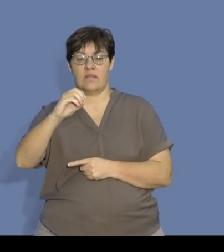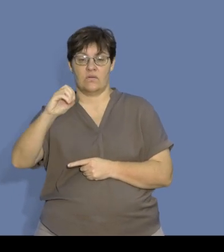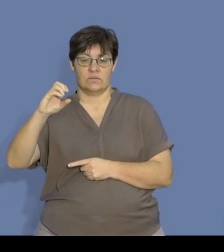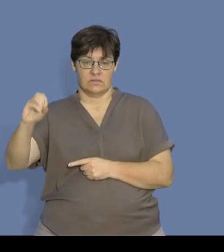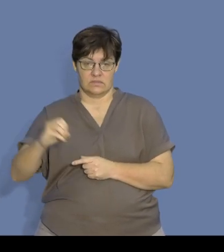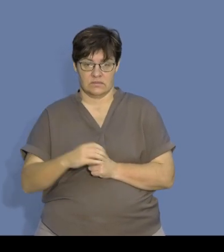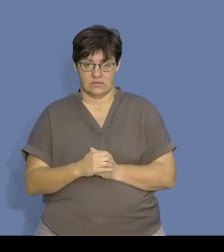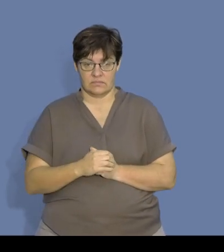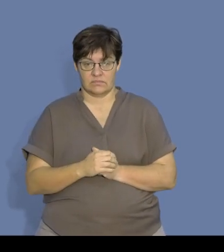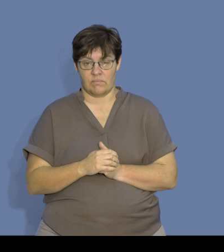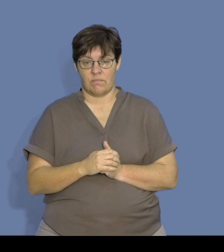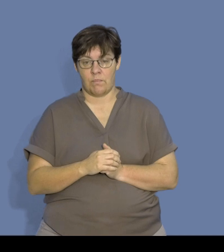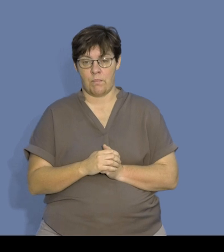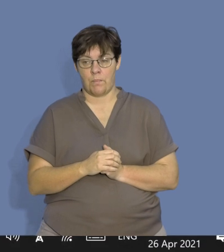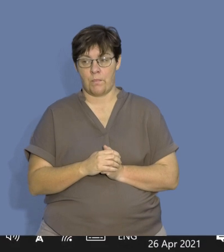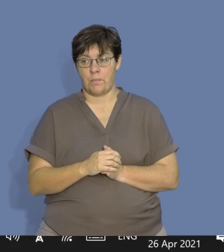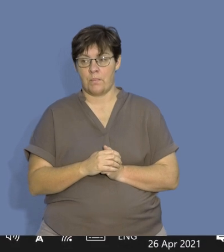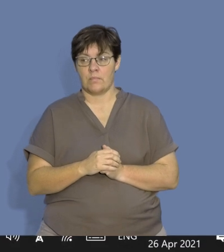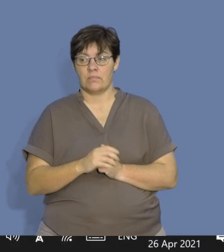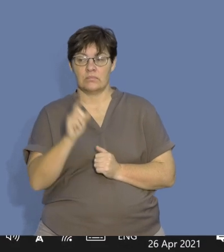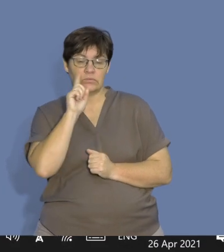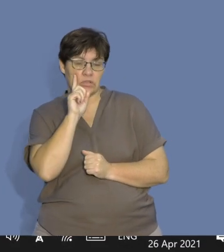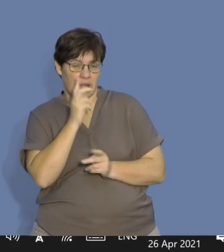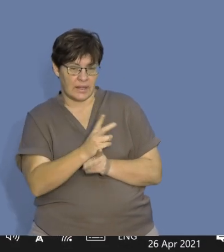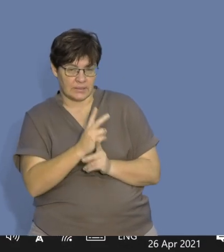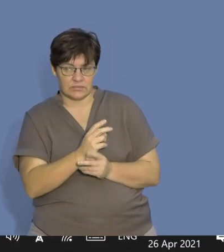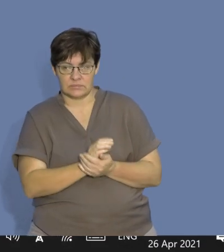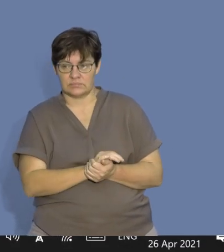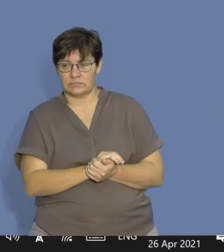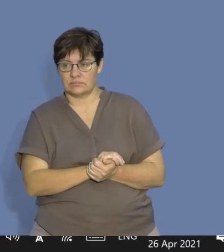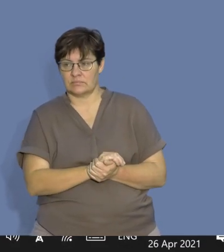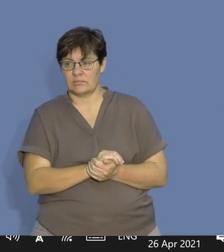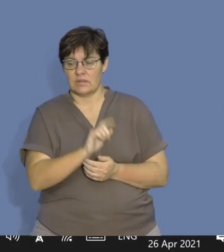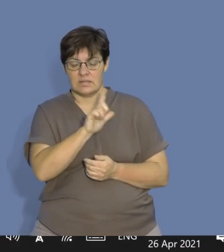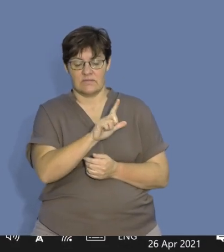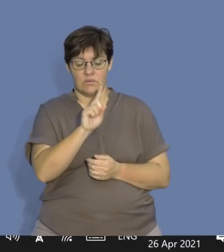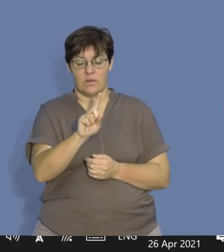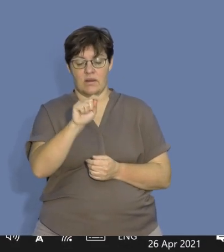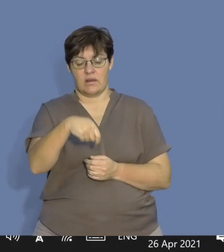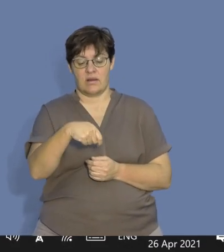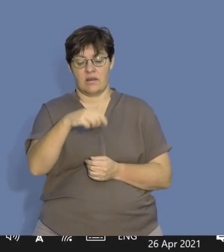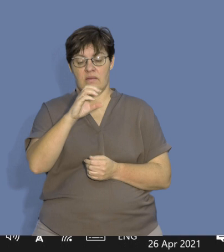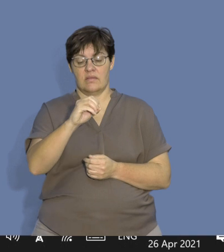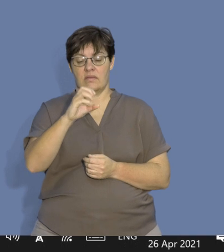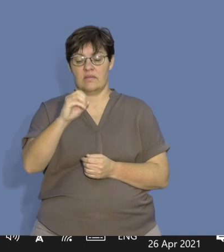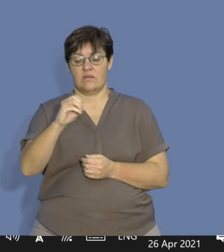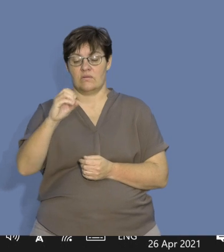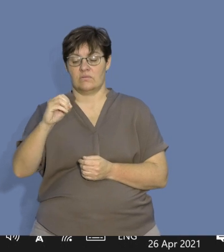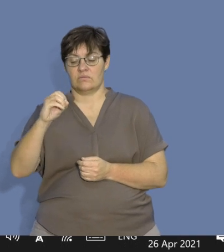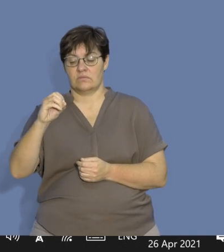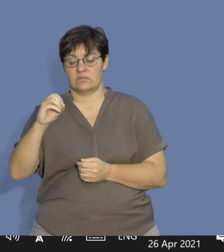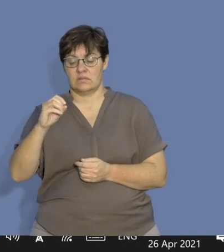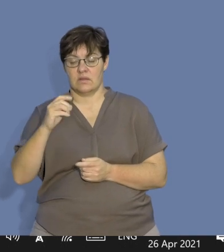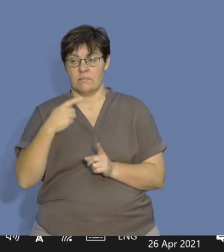151,000. Okay, I'm just going to quickly double check that. Right, so 71